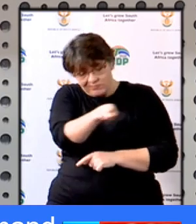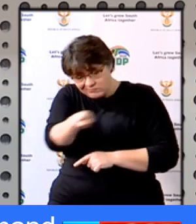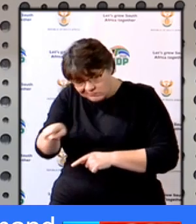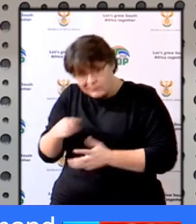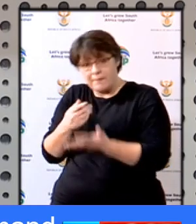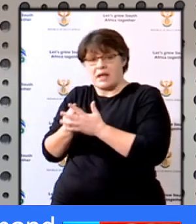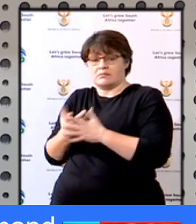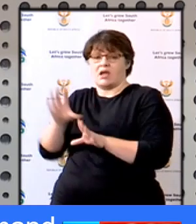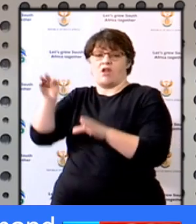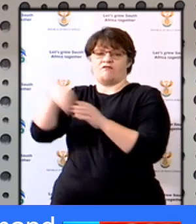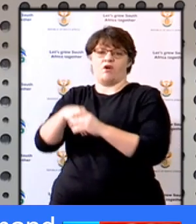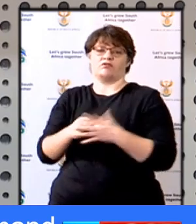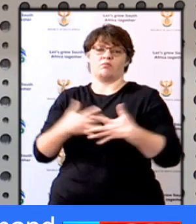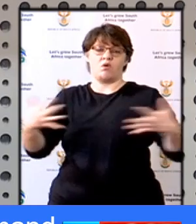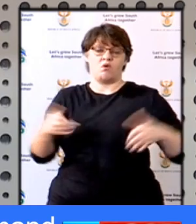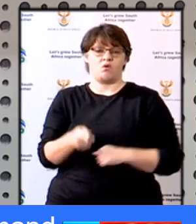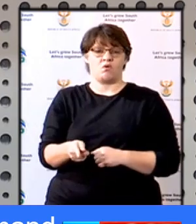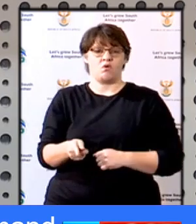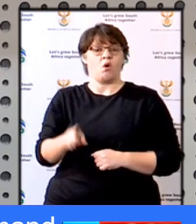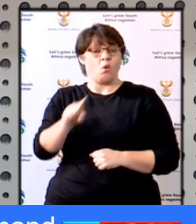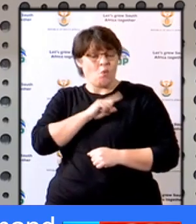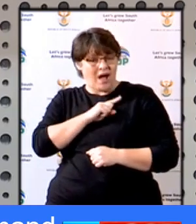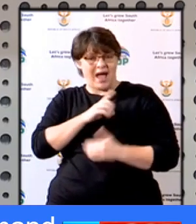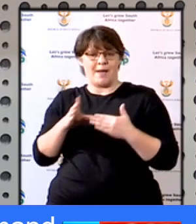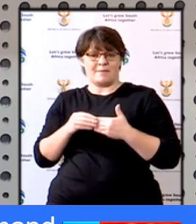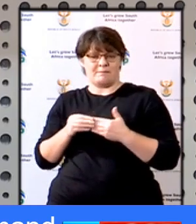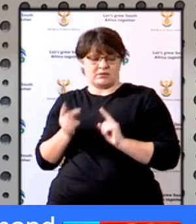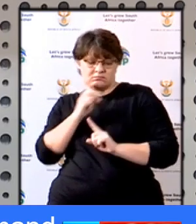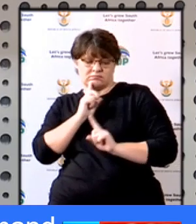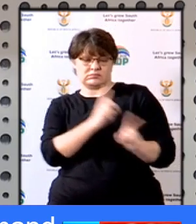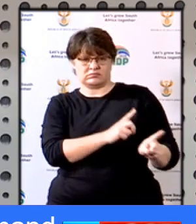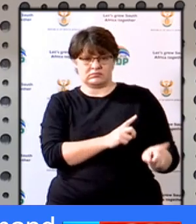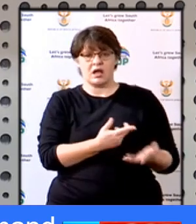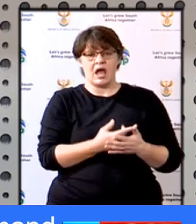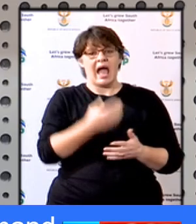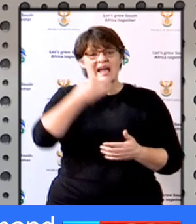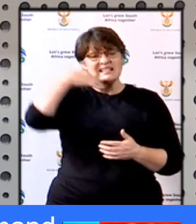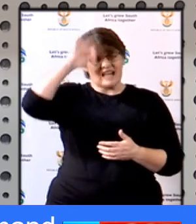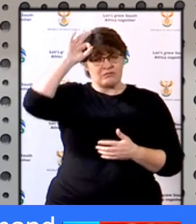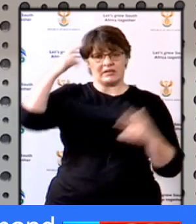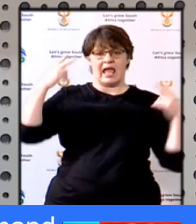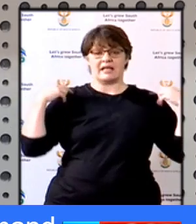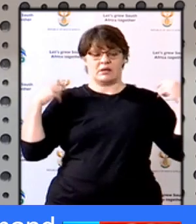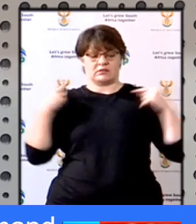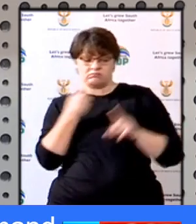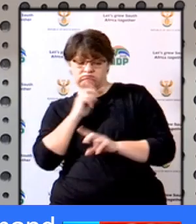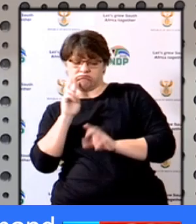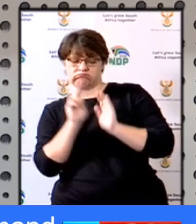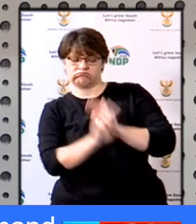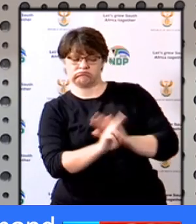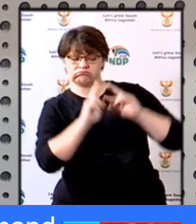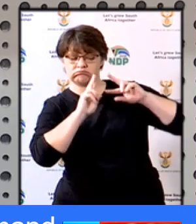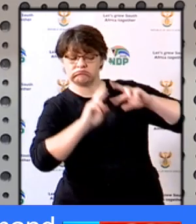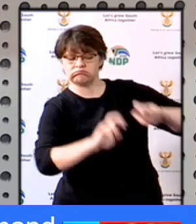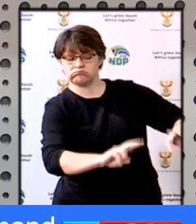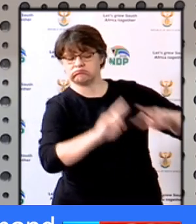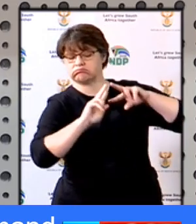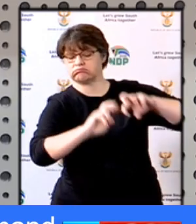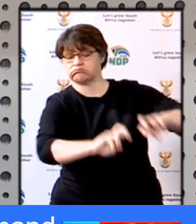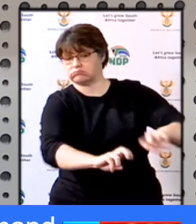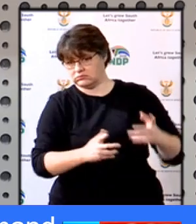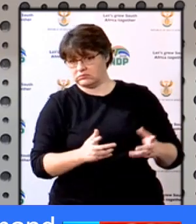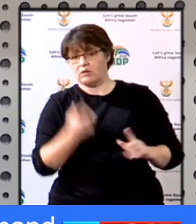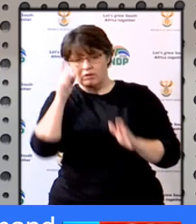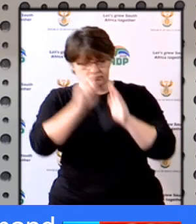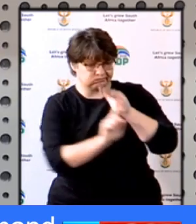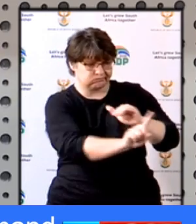role with their members. Of course, there are government inspectors from different departments that will also be able to